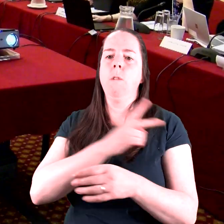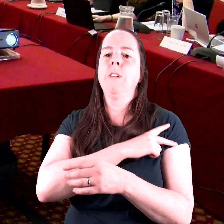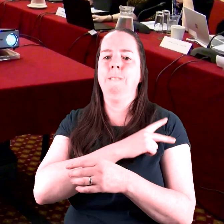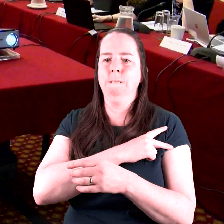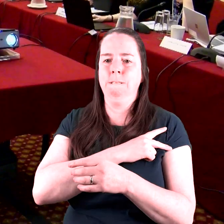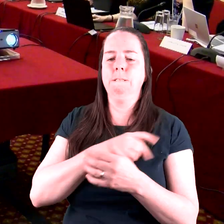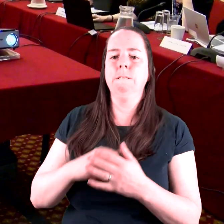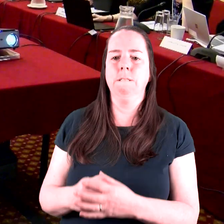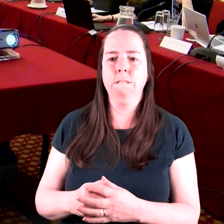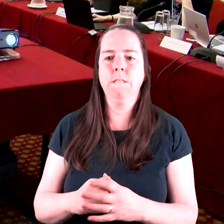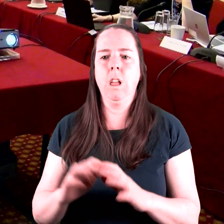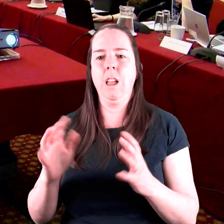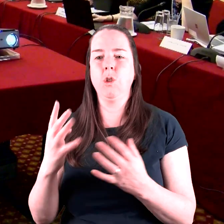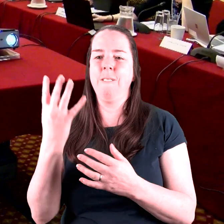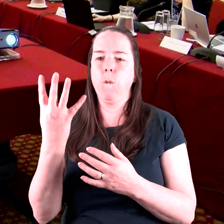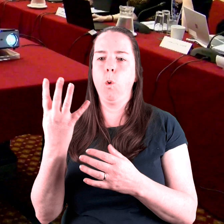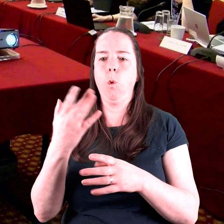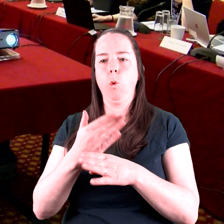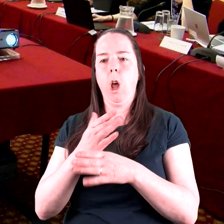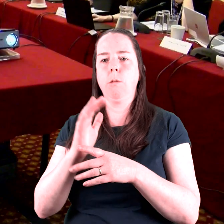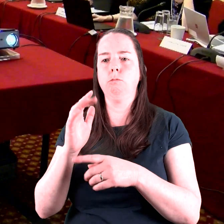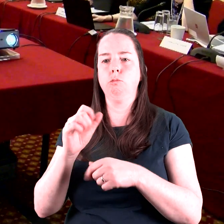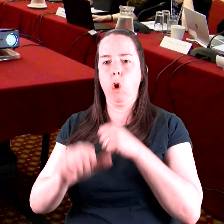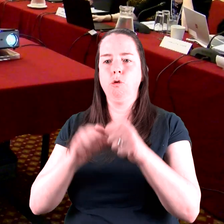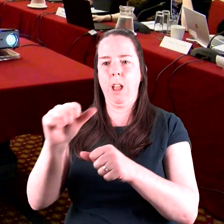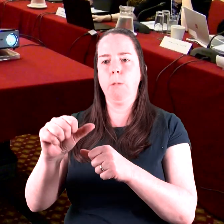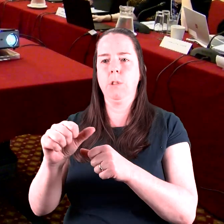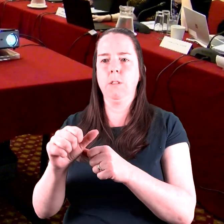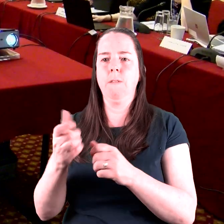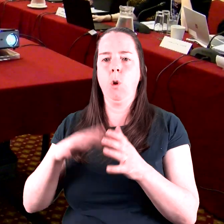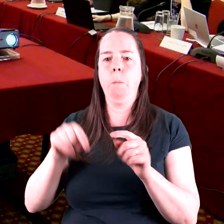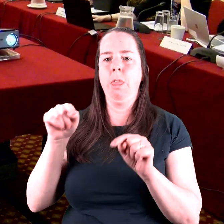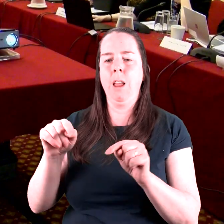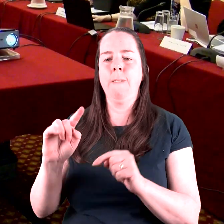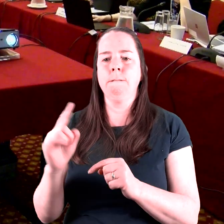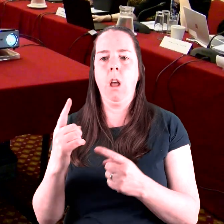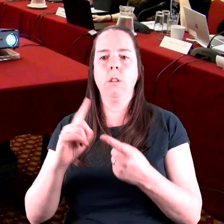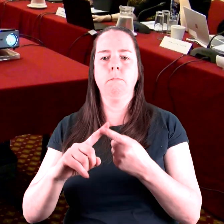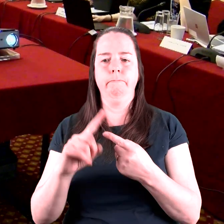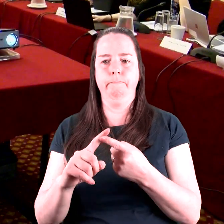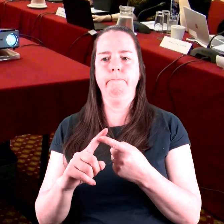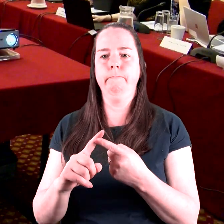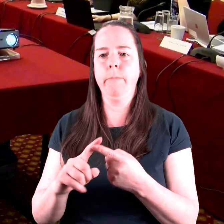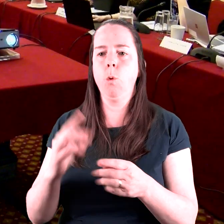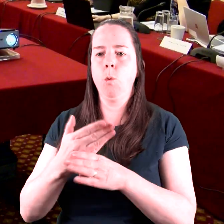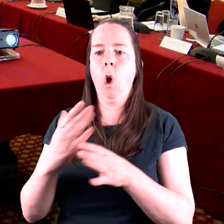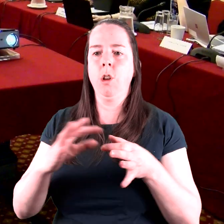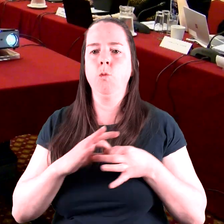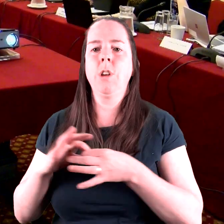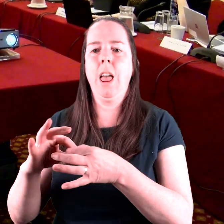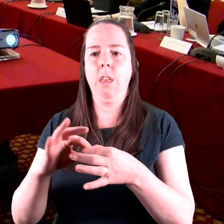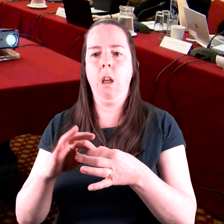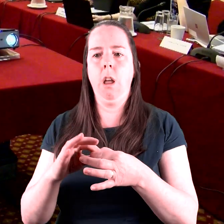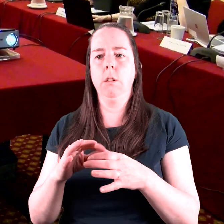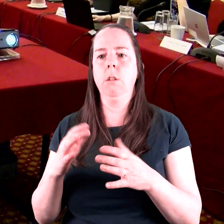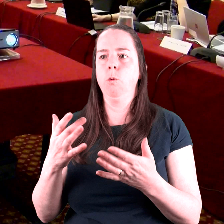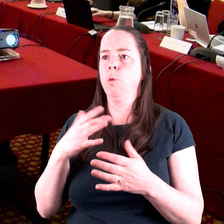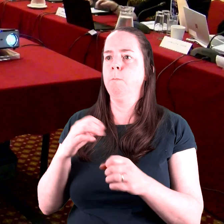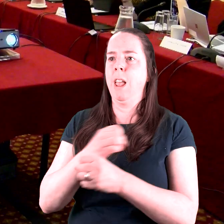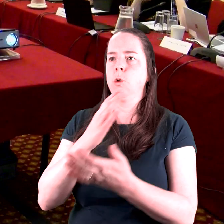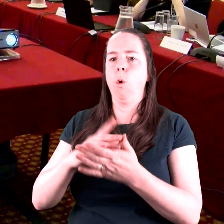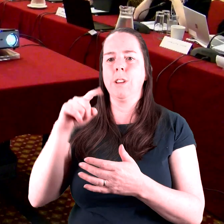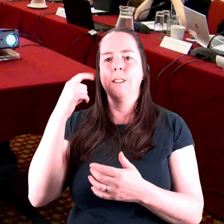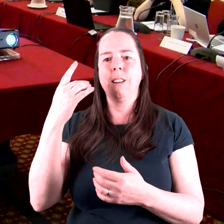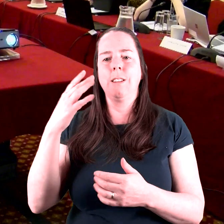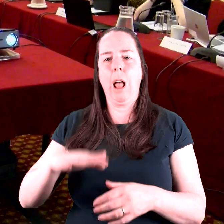and actually 4 work programmes emerge from that. The first is that we work together to make South West London a great place to